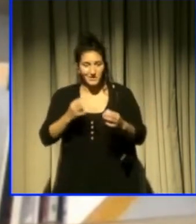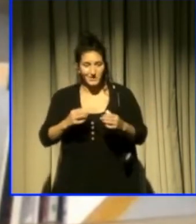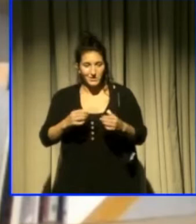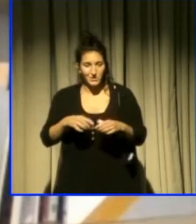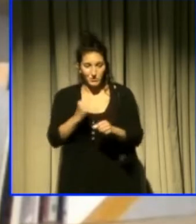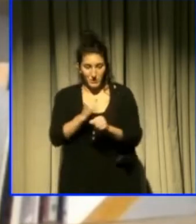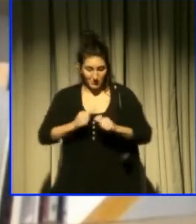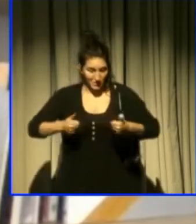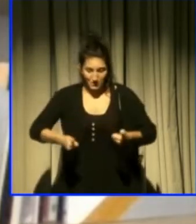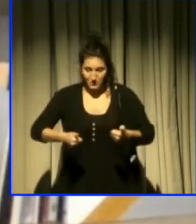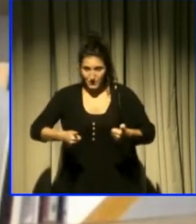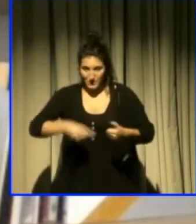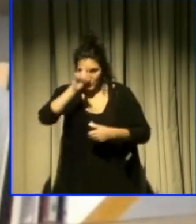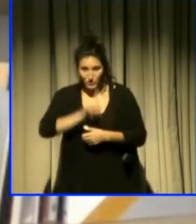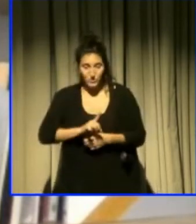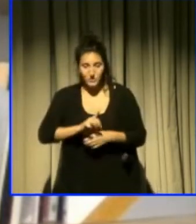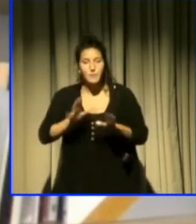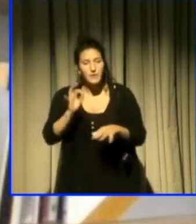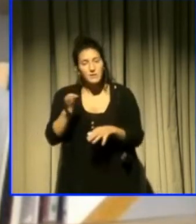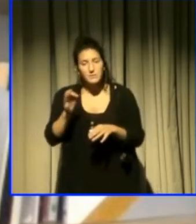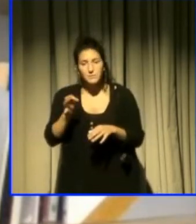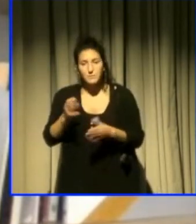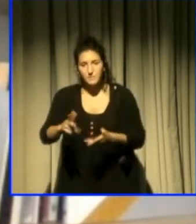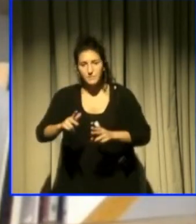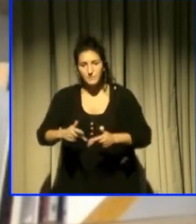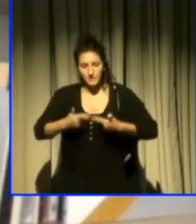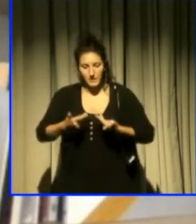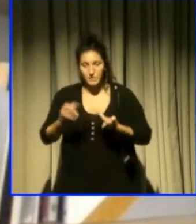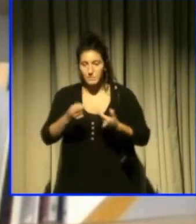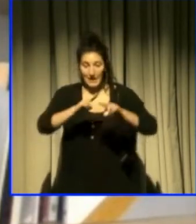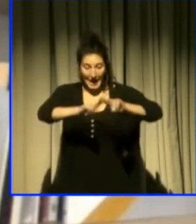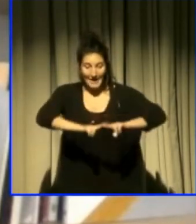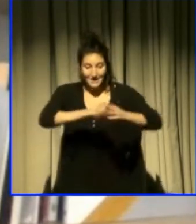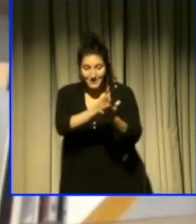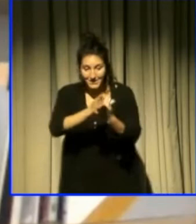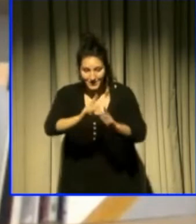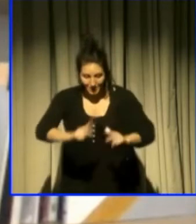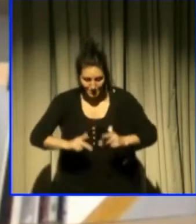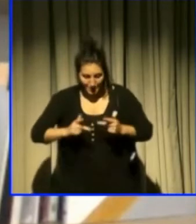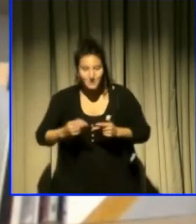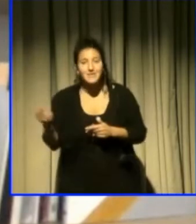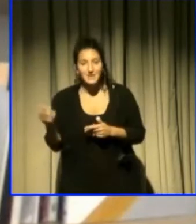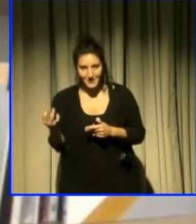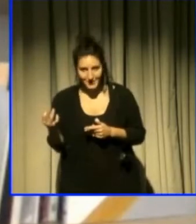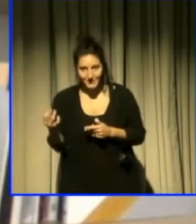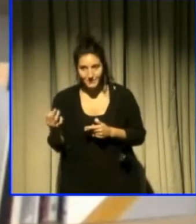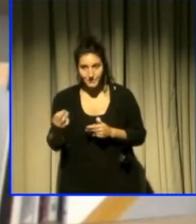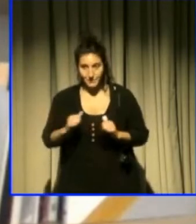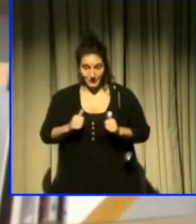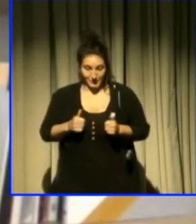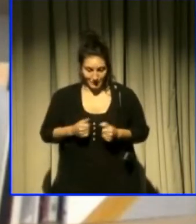do? What it helps you to understand is when you engage in these trend-related